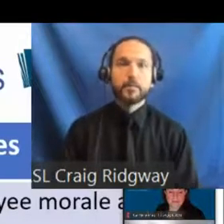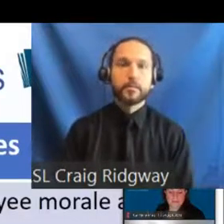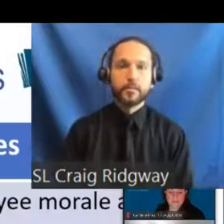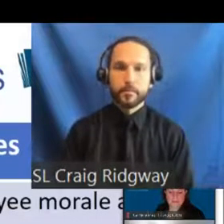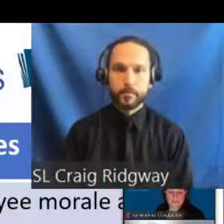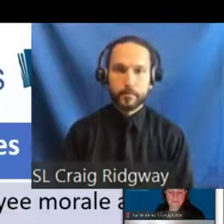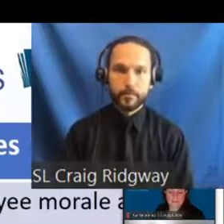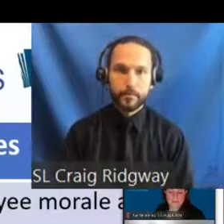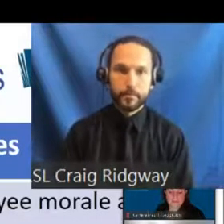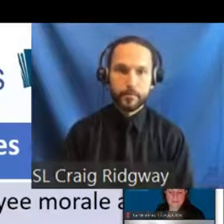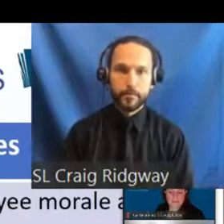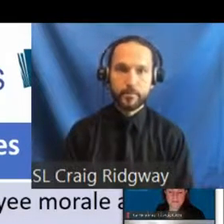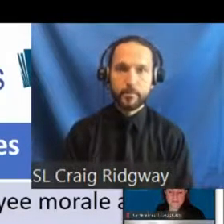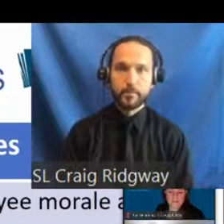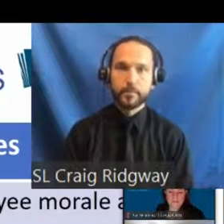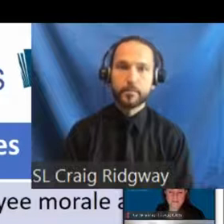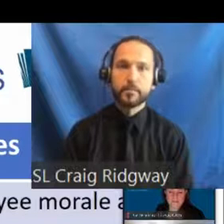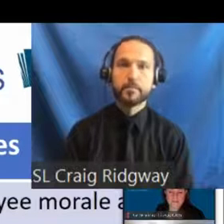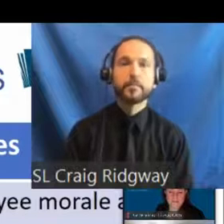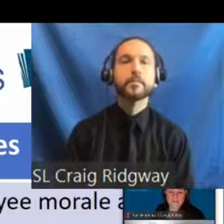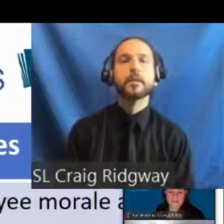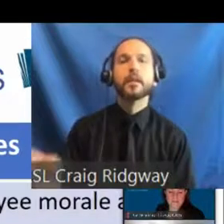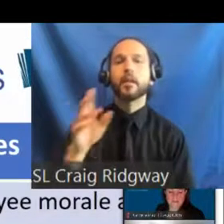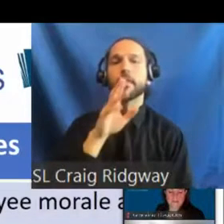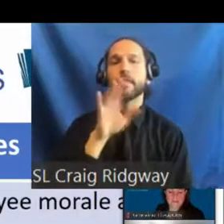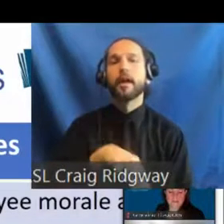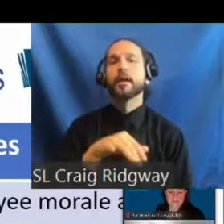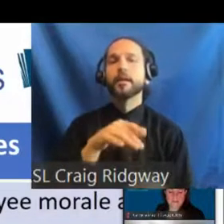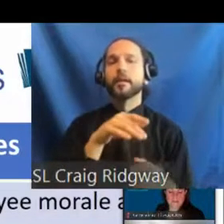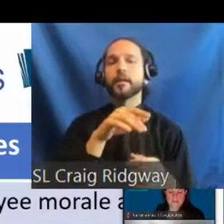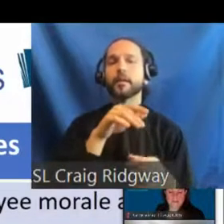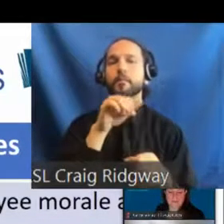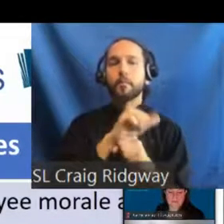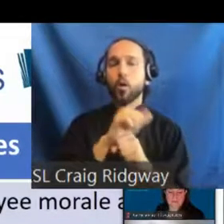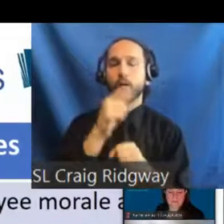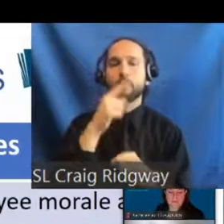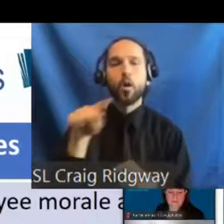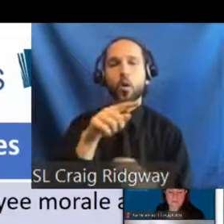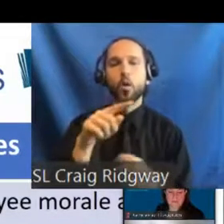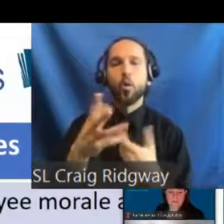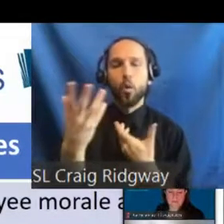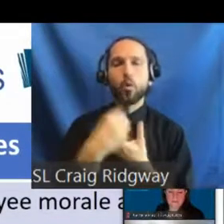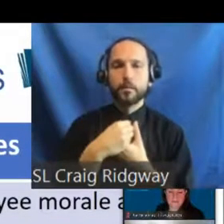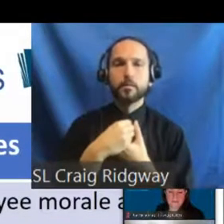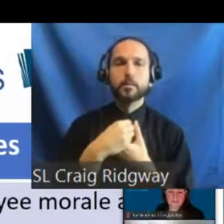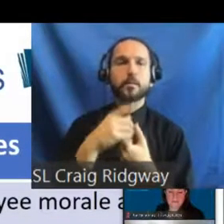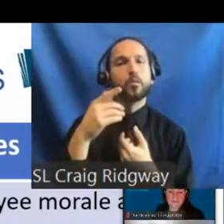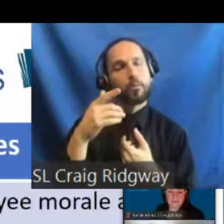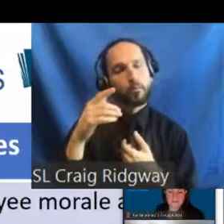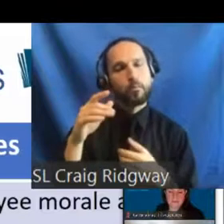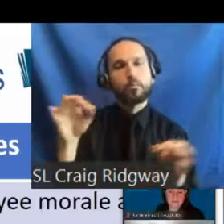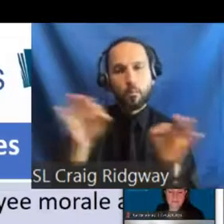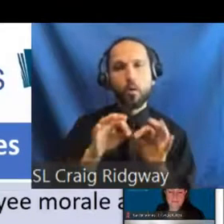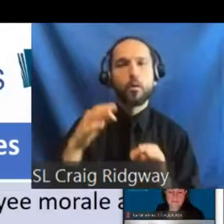Despite the system and individual level challenges, employment of individuals with autism is mutually beneficial for